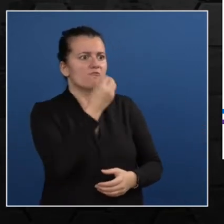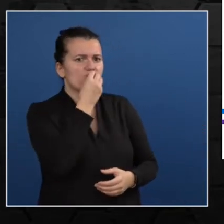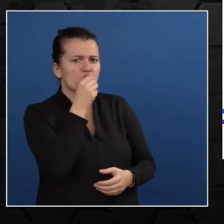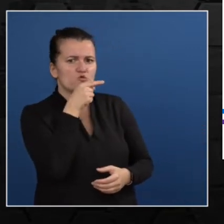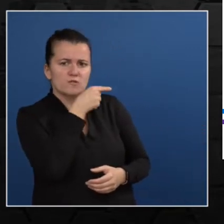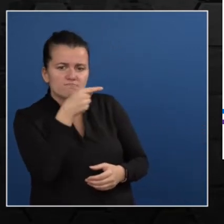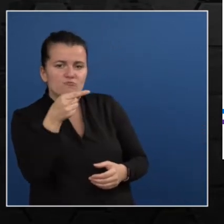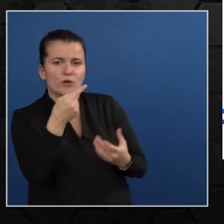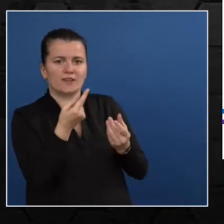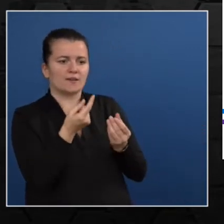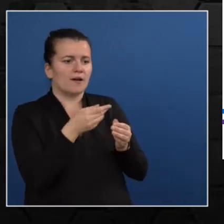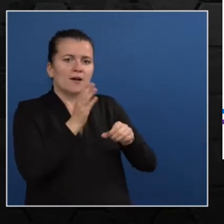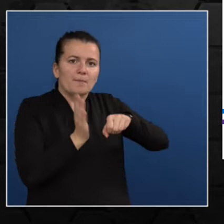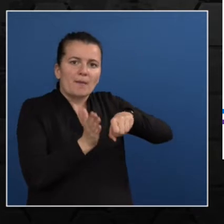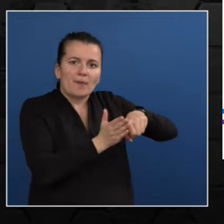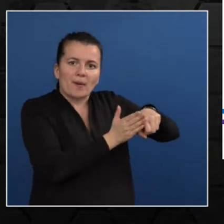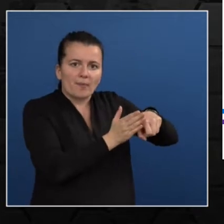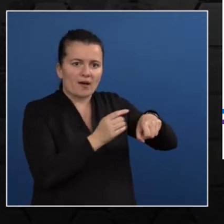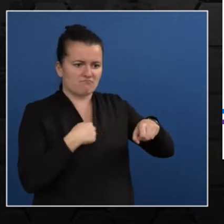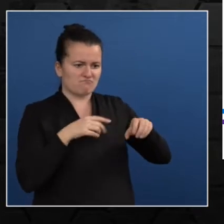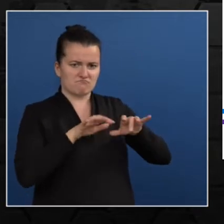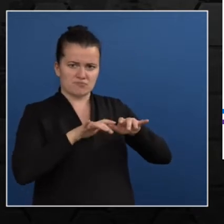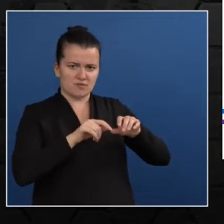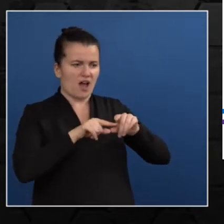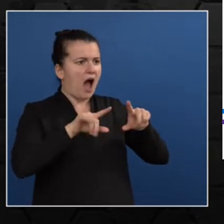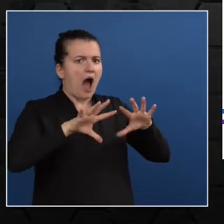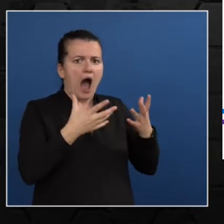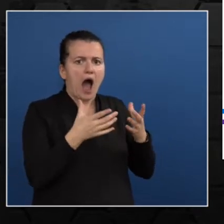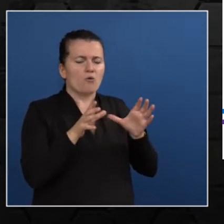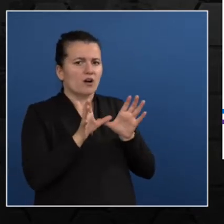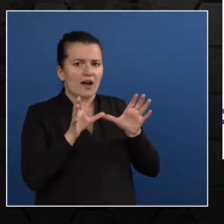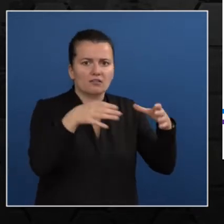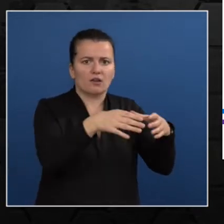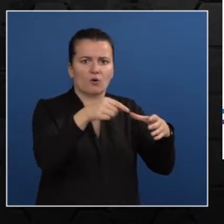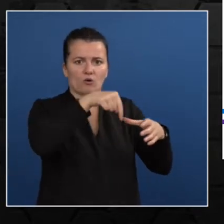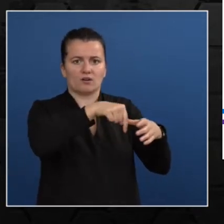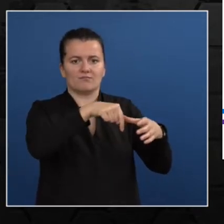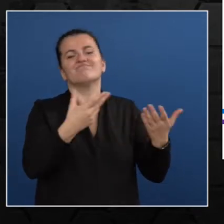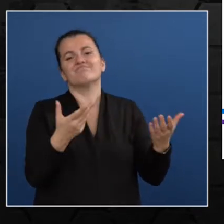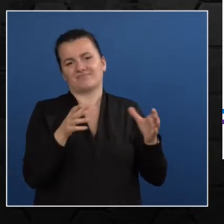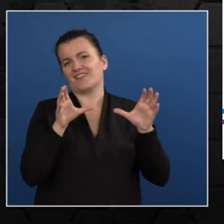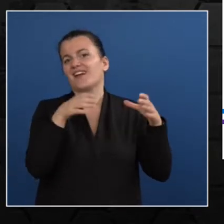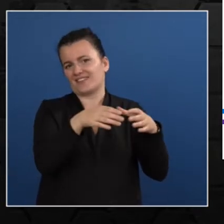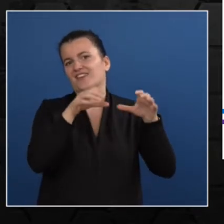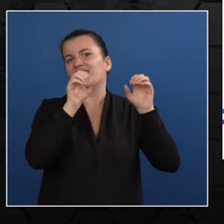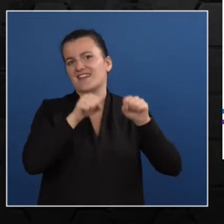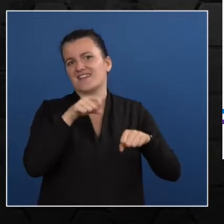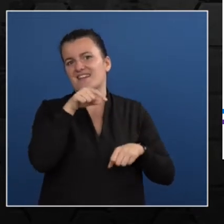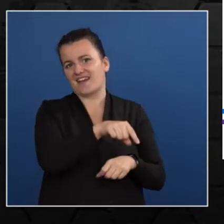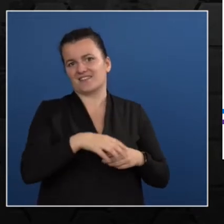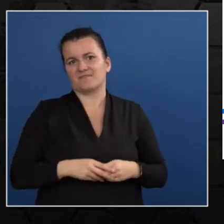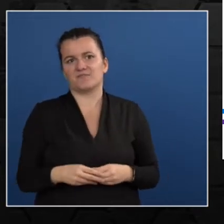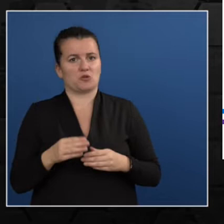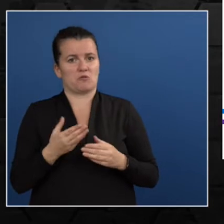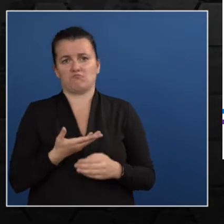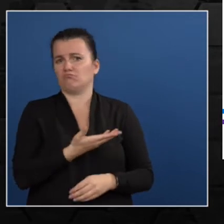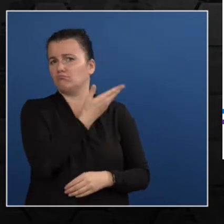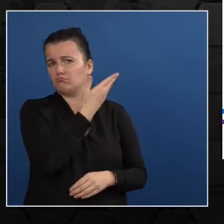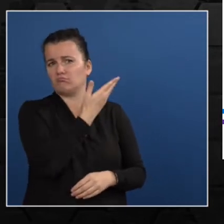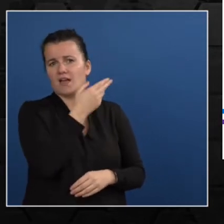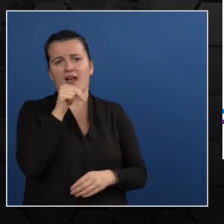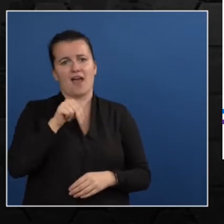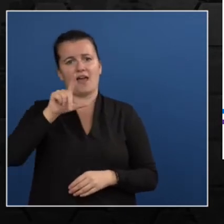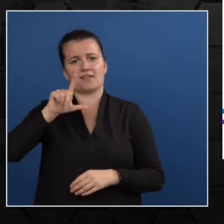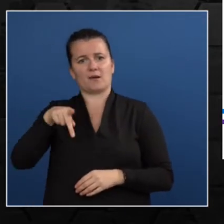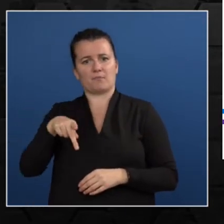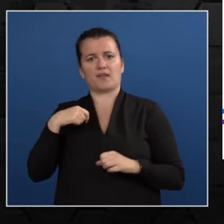table, you don't have to worry about anything. You can automate everything in that. You can automatically generate the tags